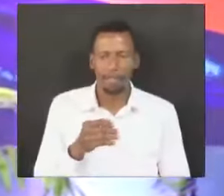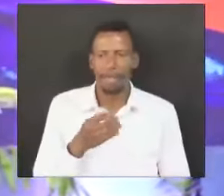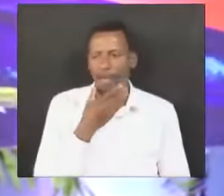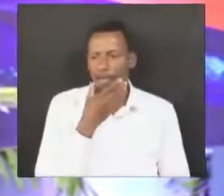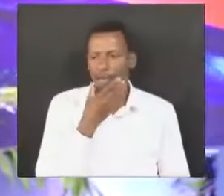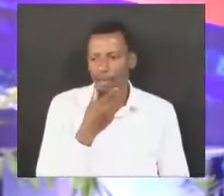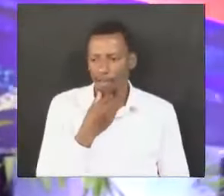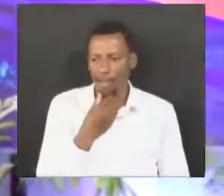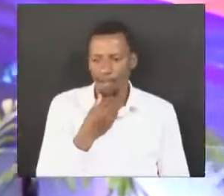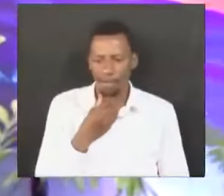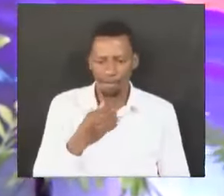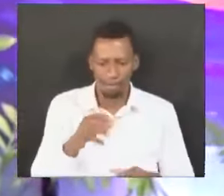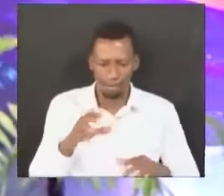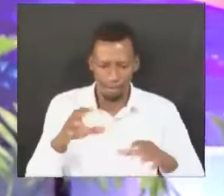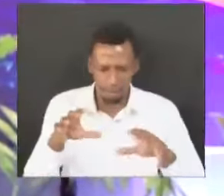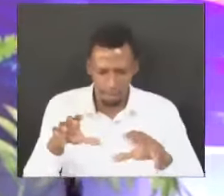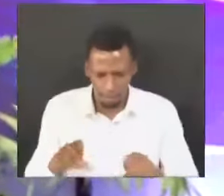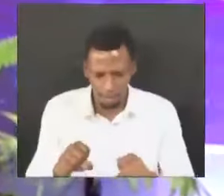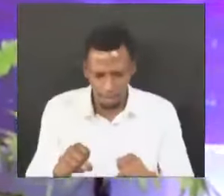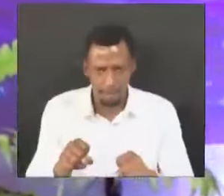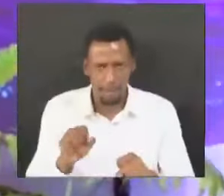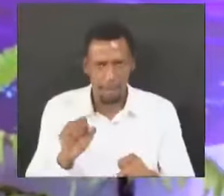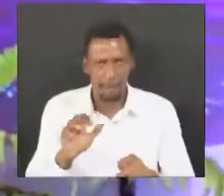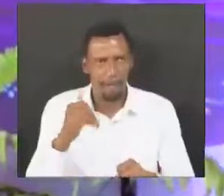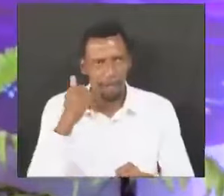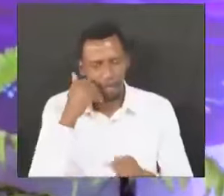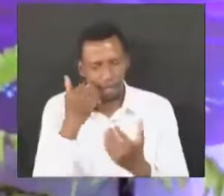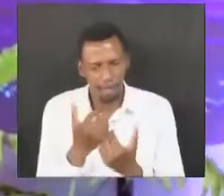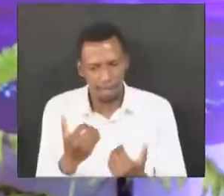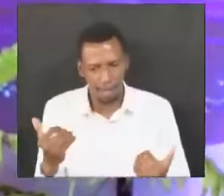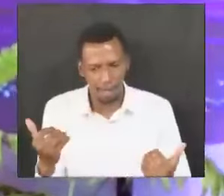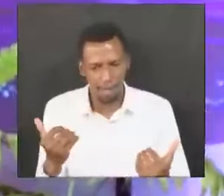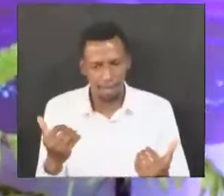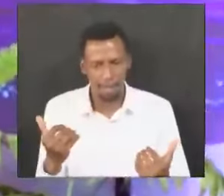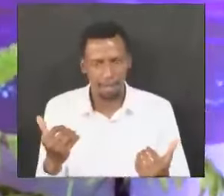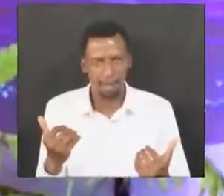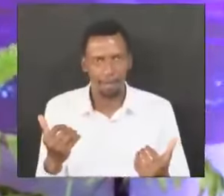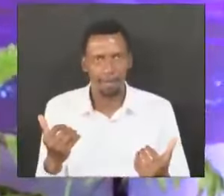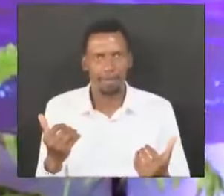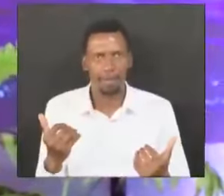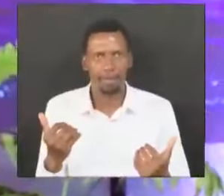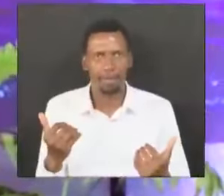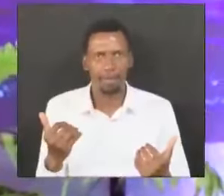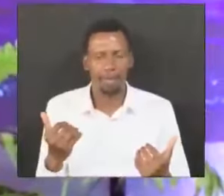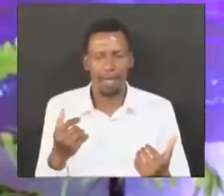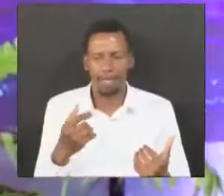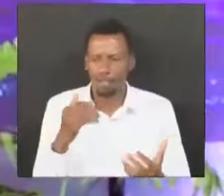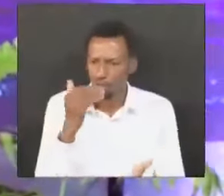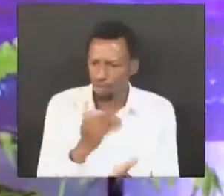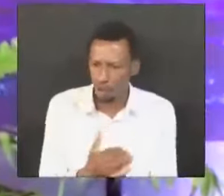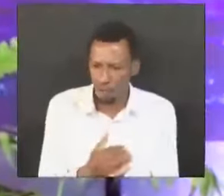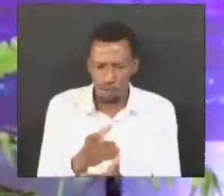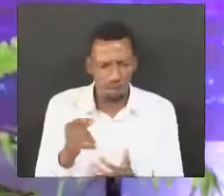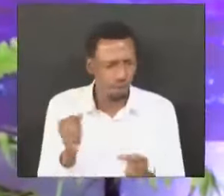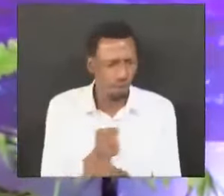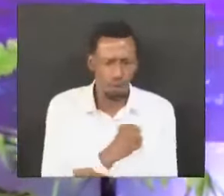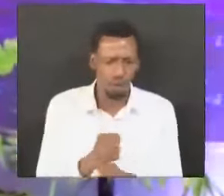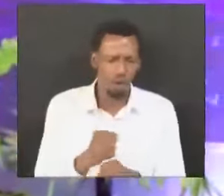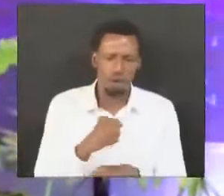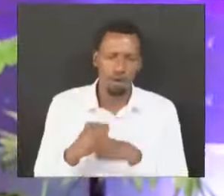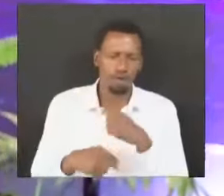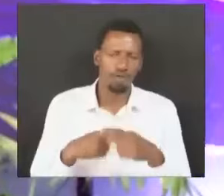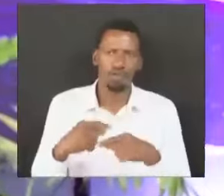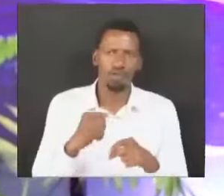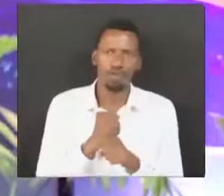and, grabbing his sick child's arm, cried out, "Stop! You cannot do this. When